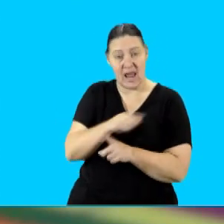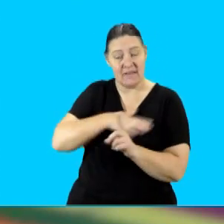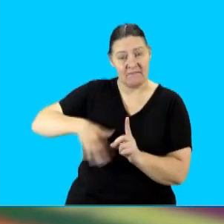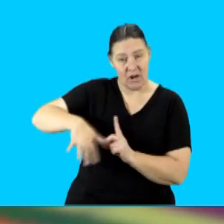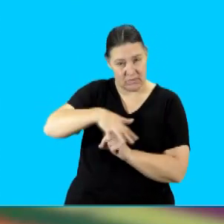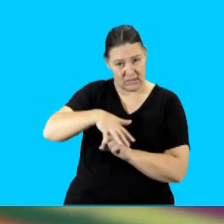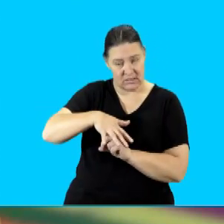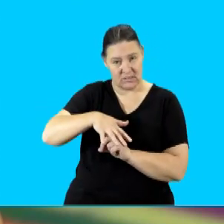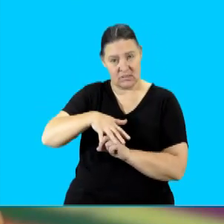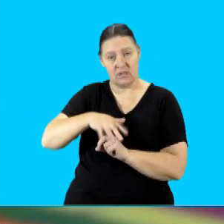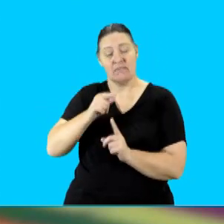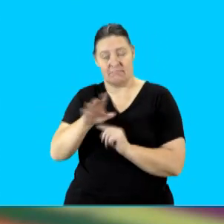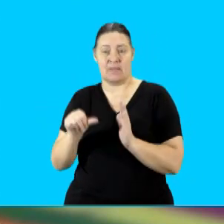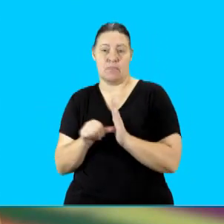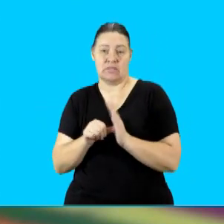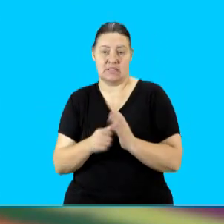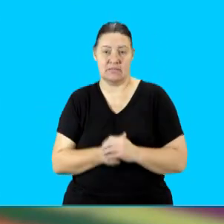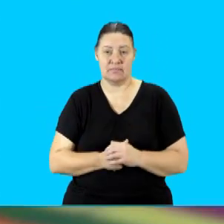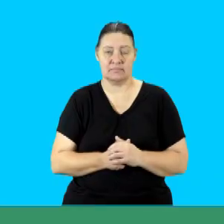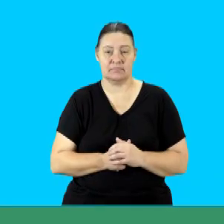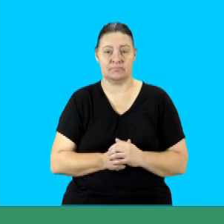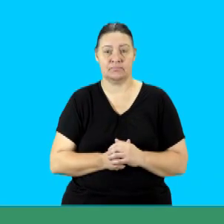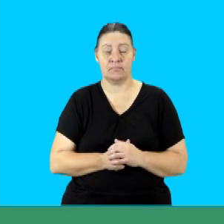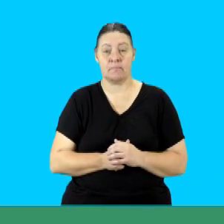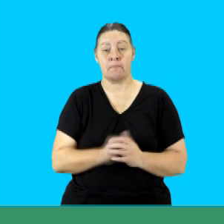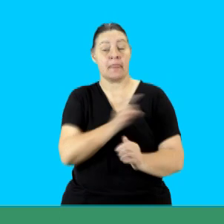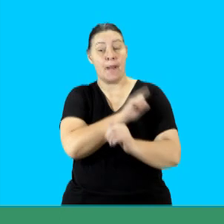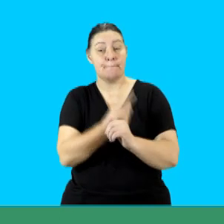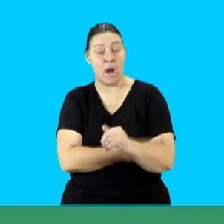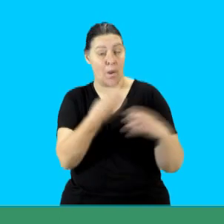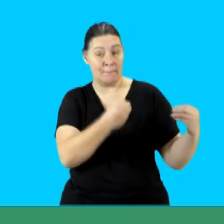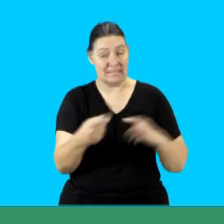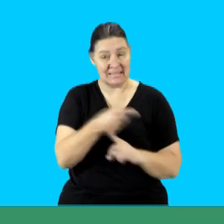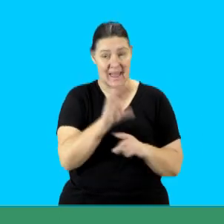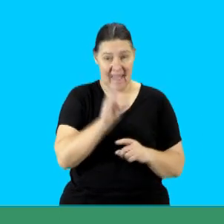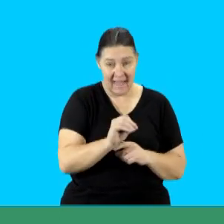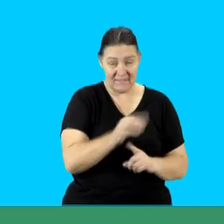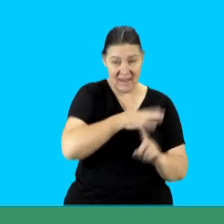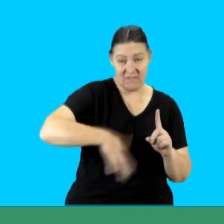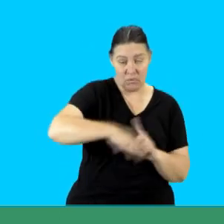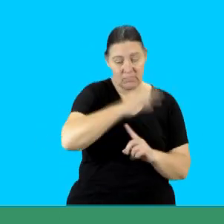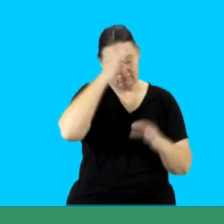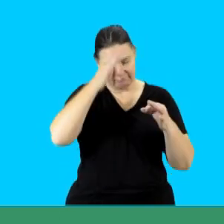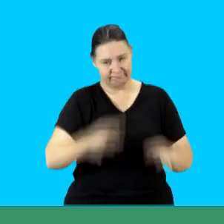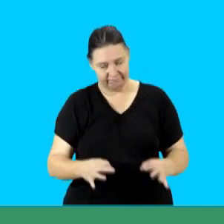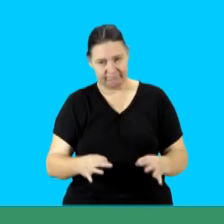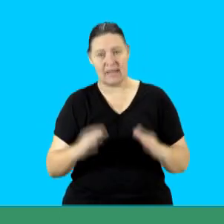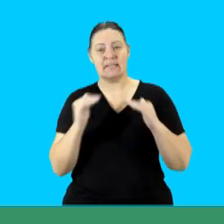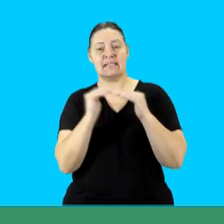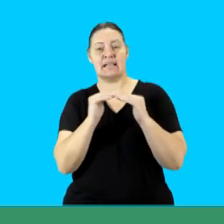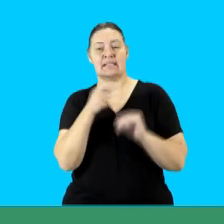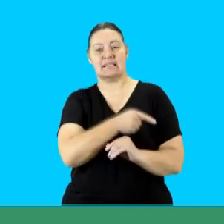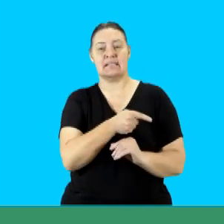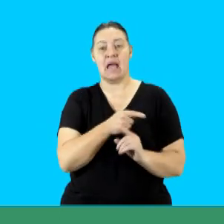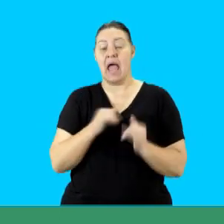environment, it's important. The power that the business has on the environment determines the status it